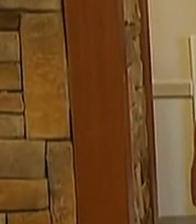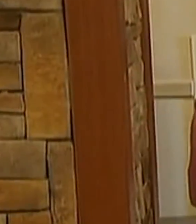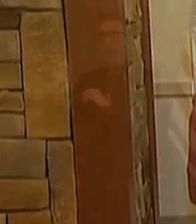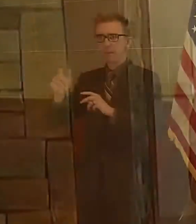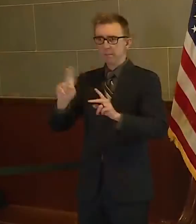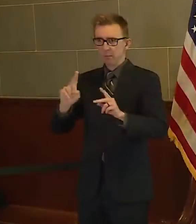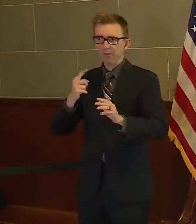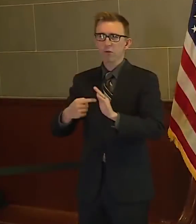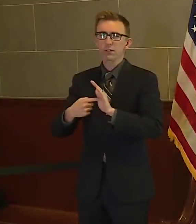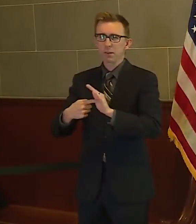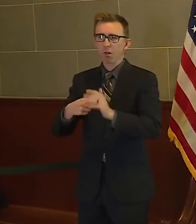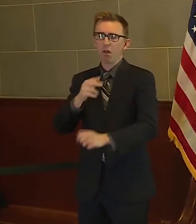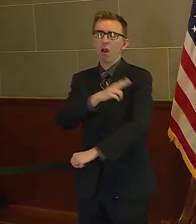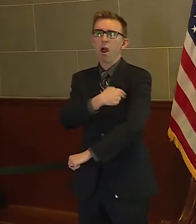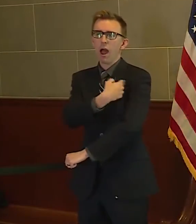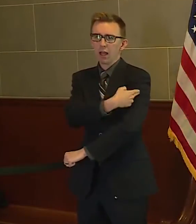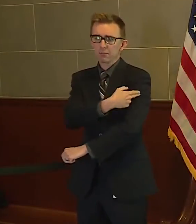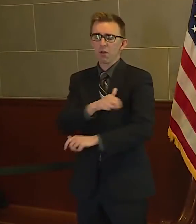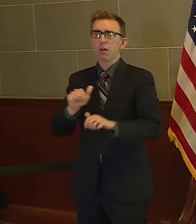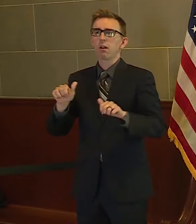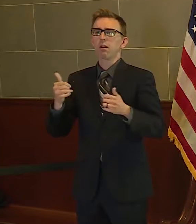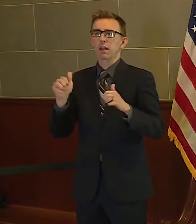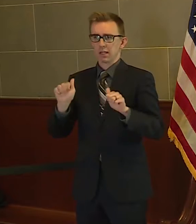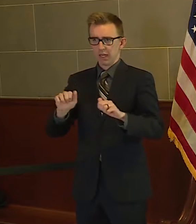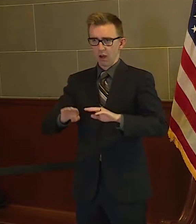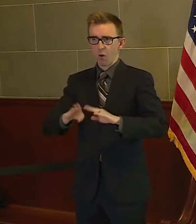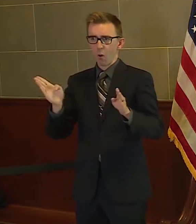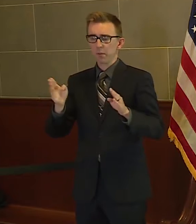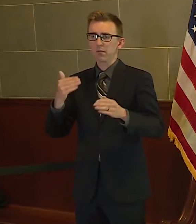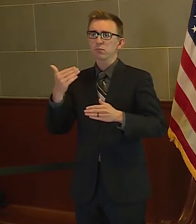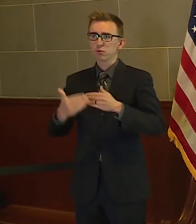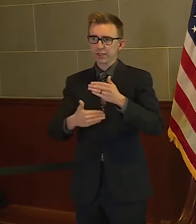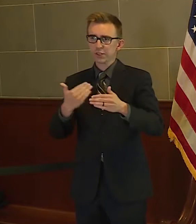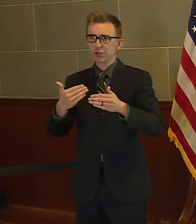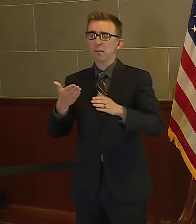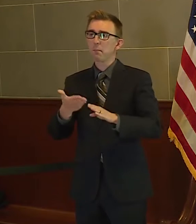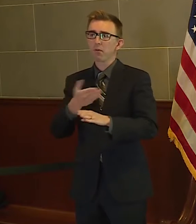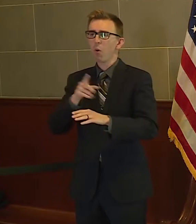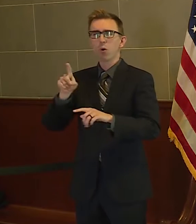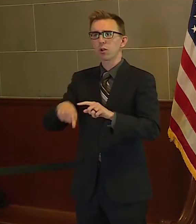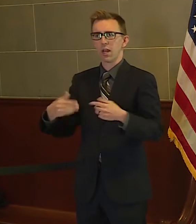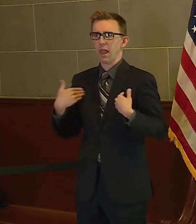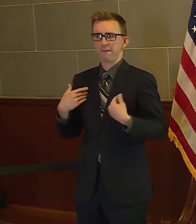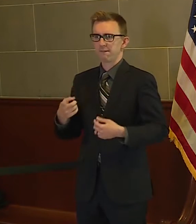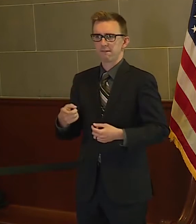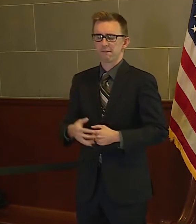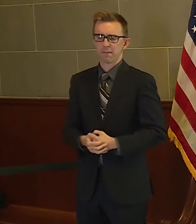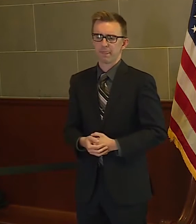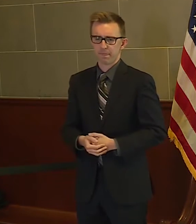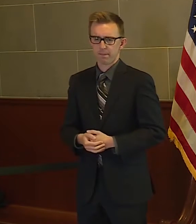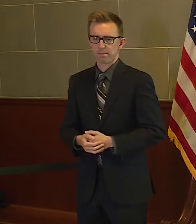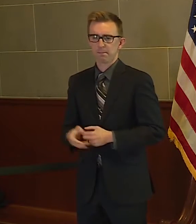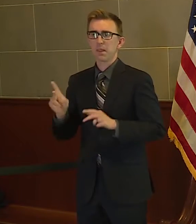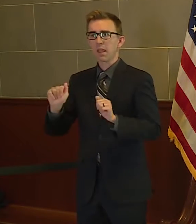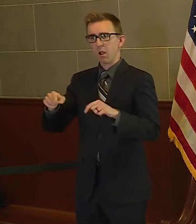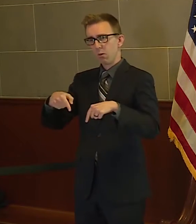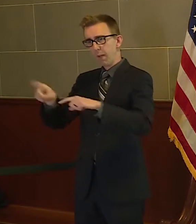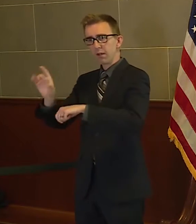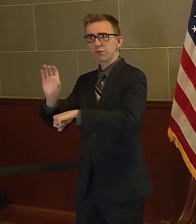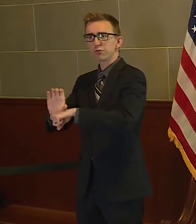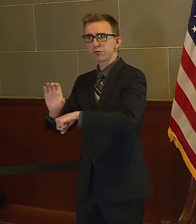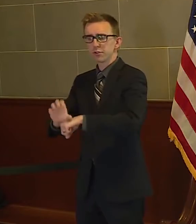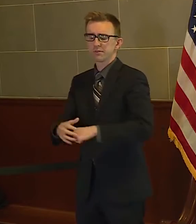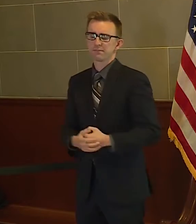succeed unless guidelines are followed, including social distancing, good hygiene to protect ourselves and others. Churches,